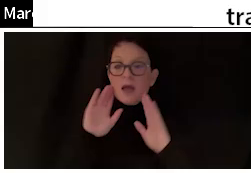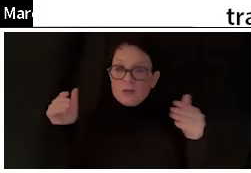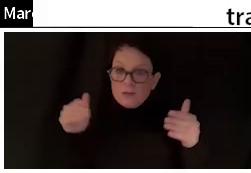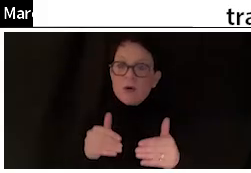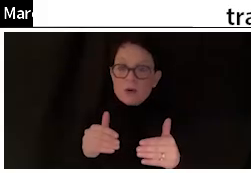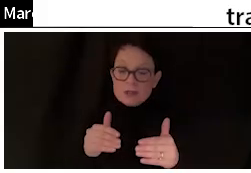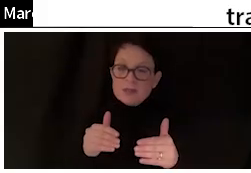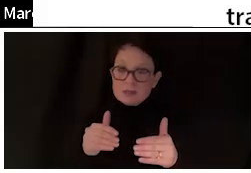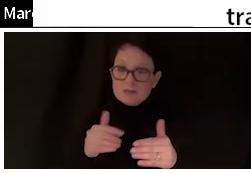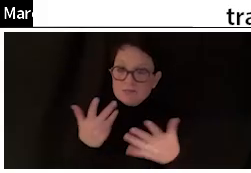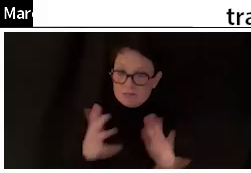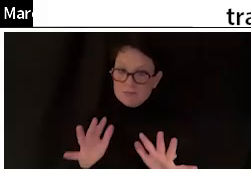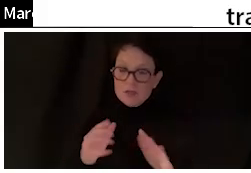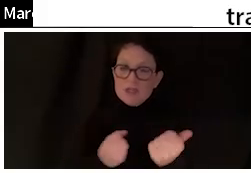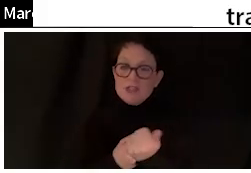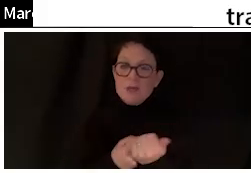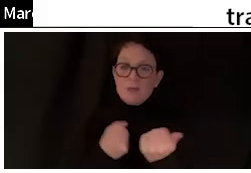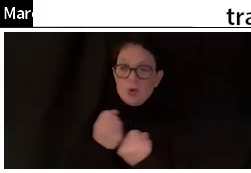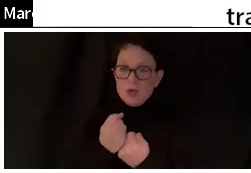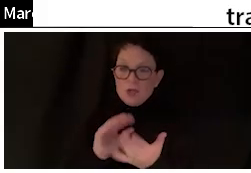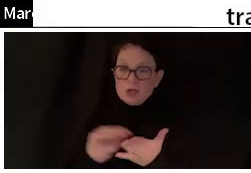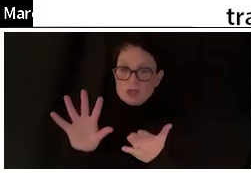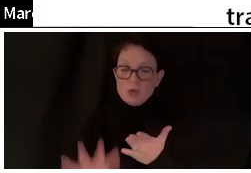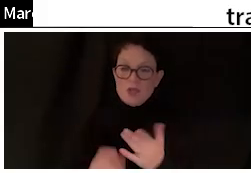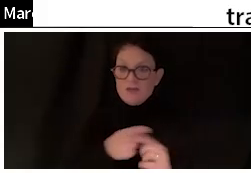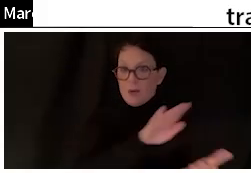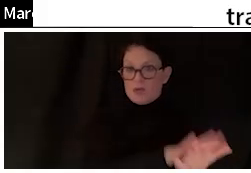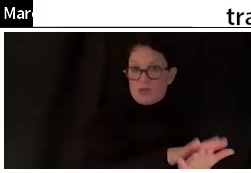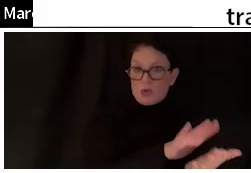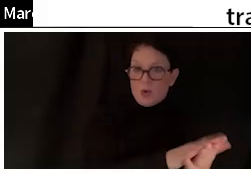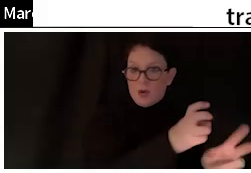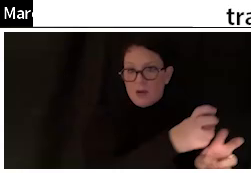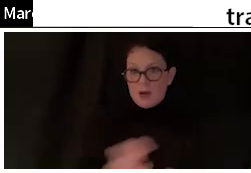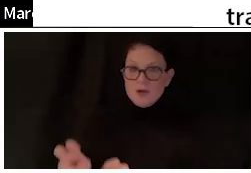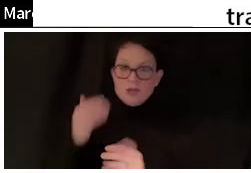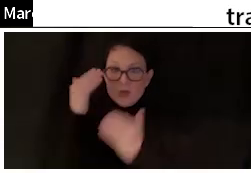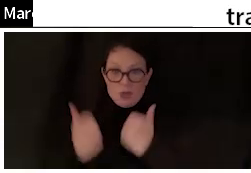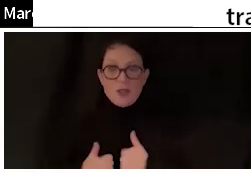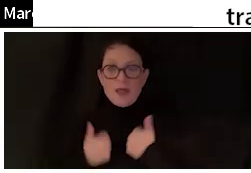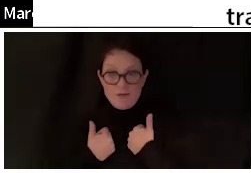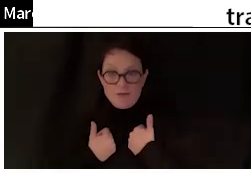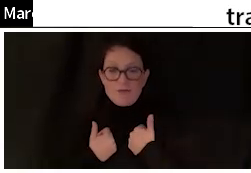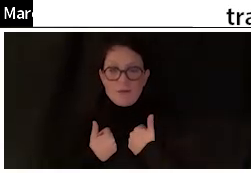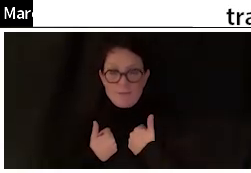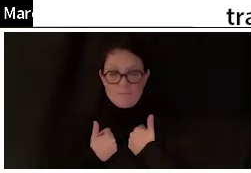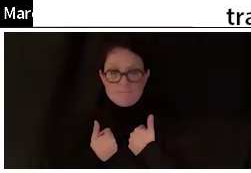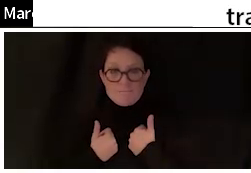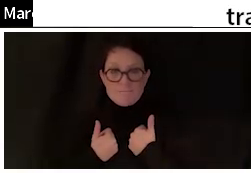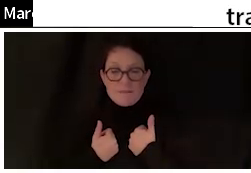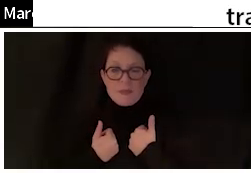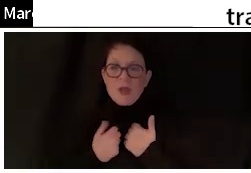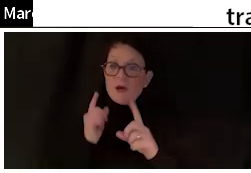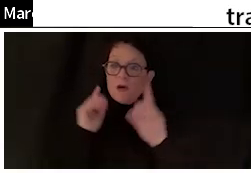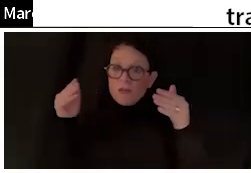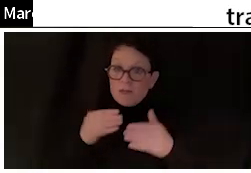focused on supporting students that are moving from school into adult life. The main focus